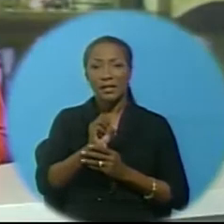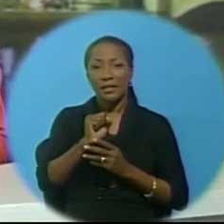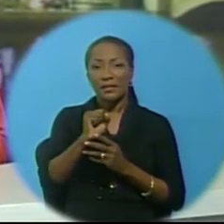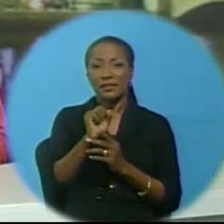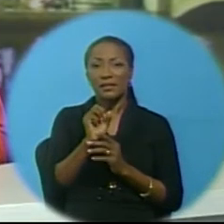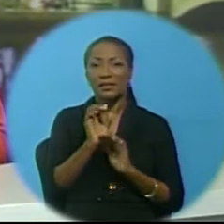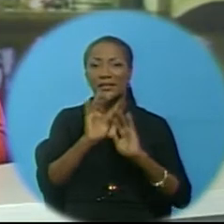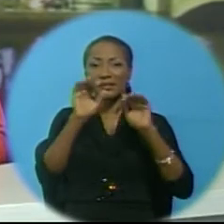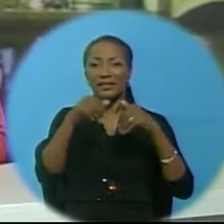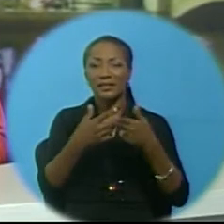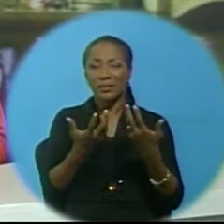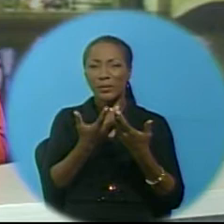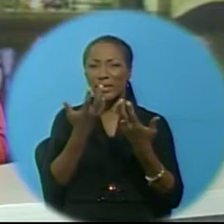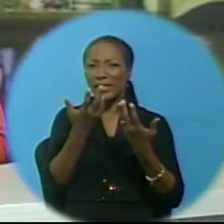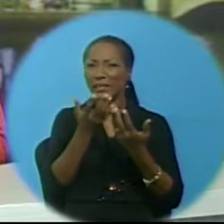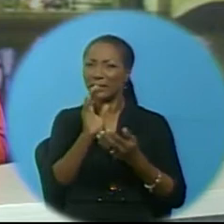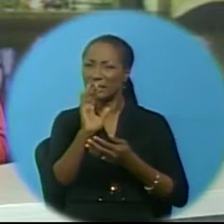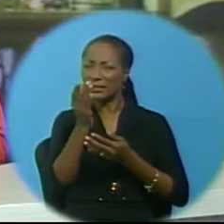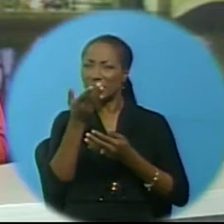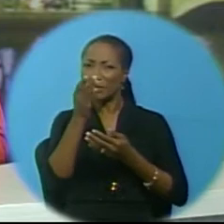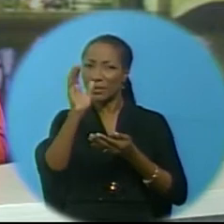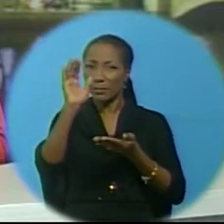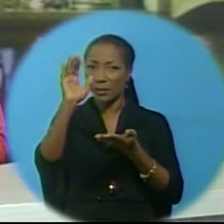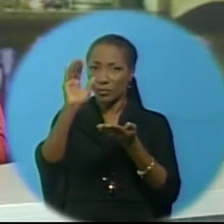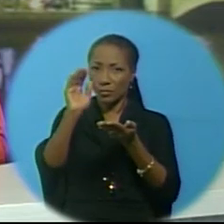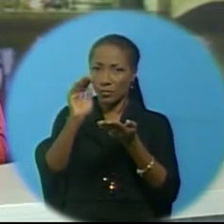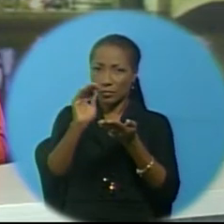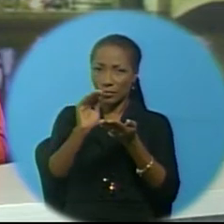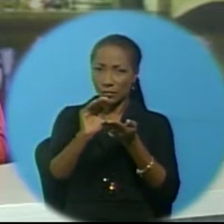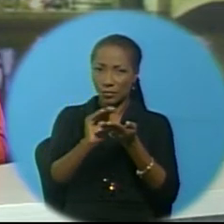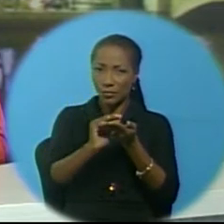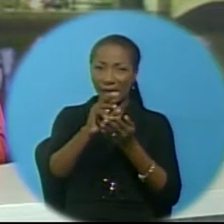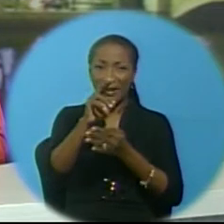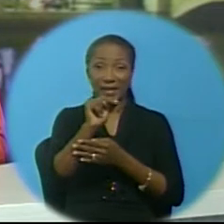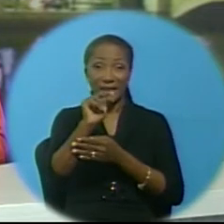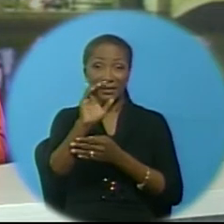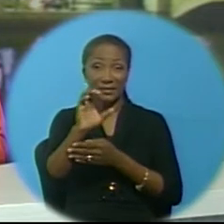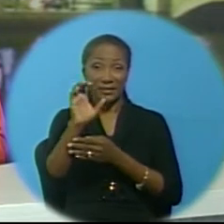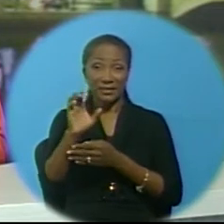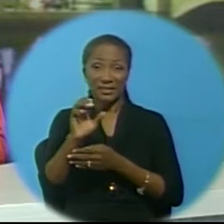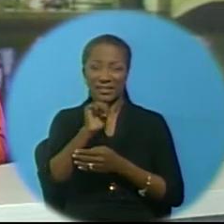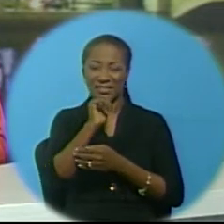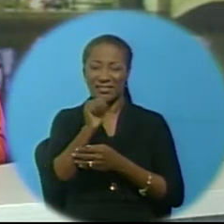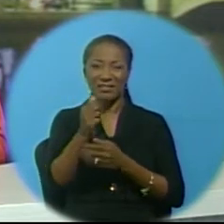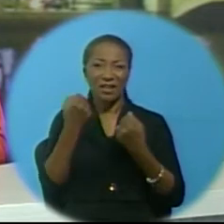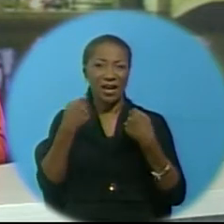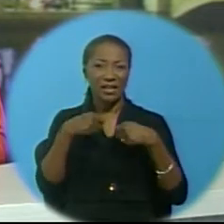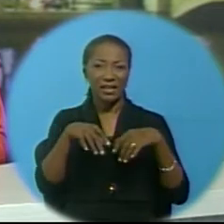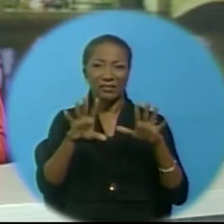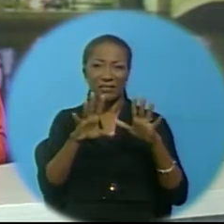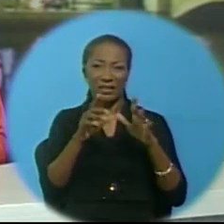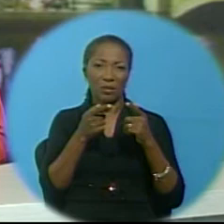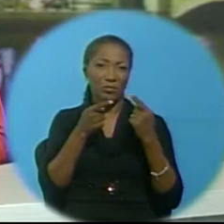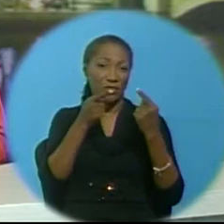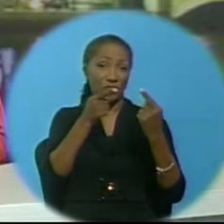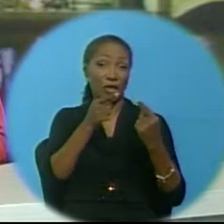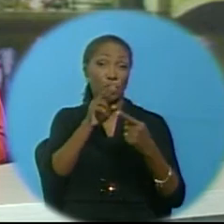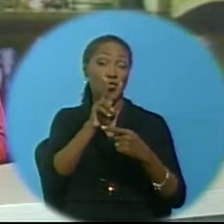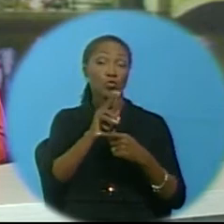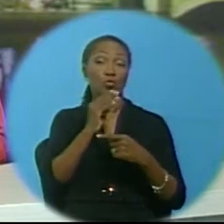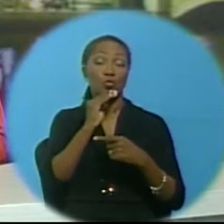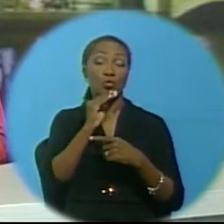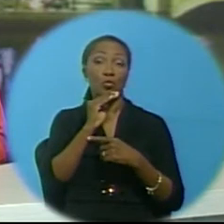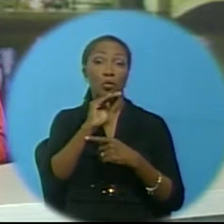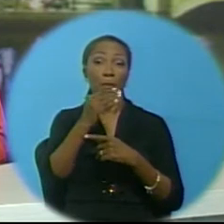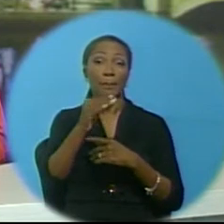Even though the sargassum seaweed appears to be abating, the National Conservation Commission is not giving up the fight. 2 beach cleaner